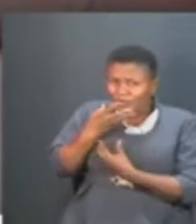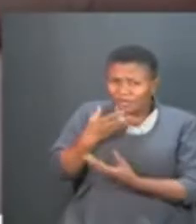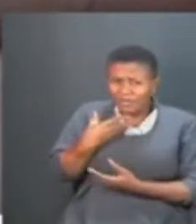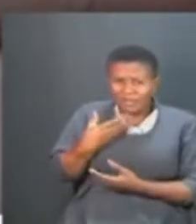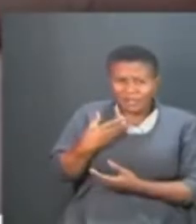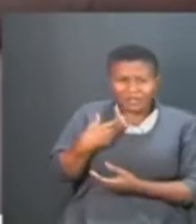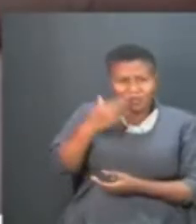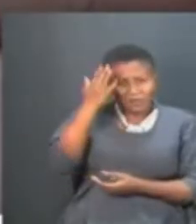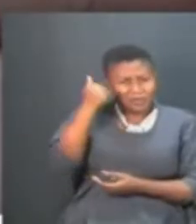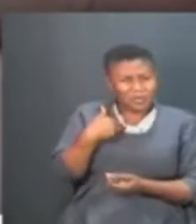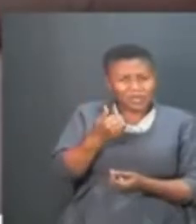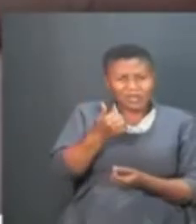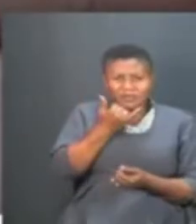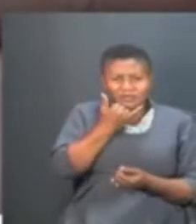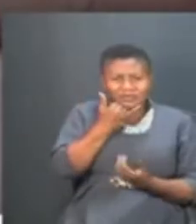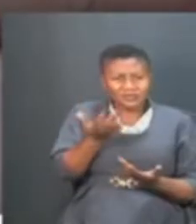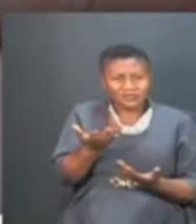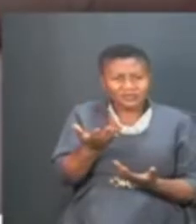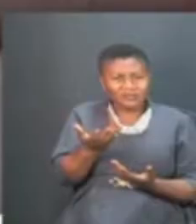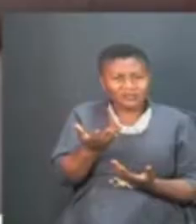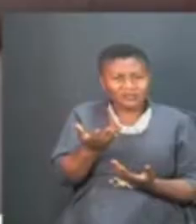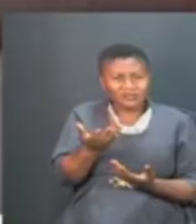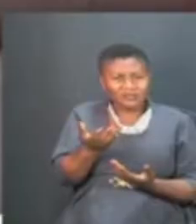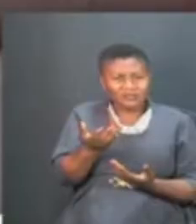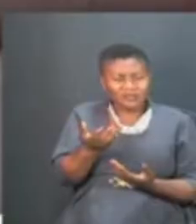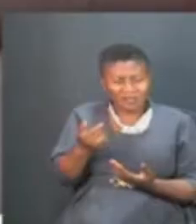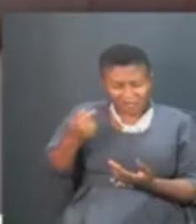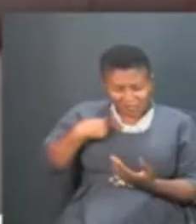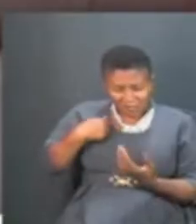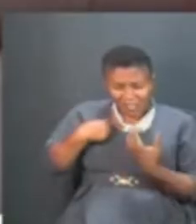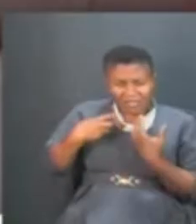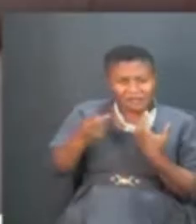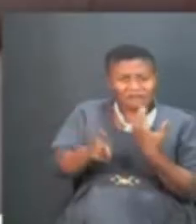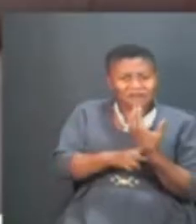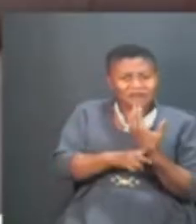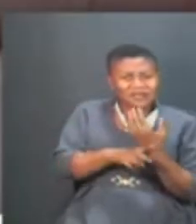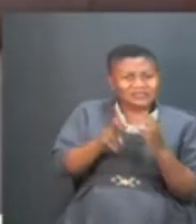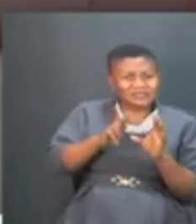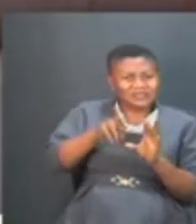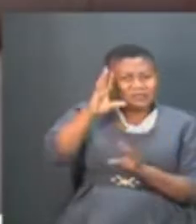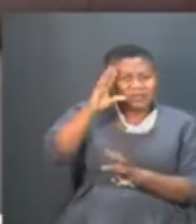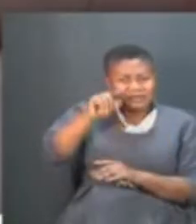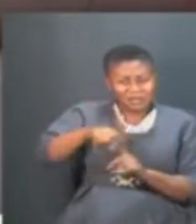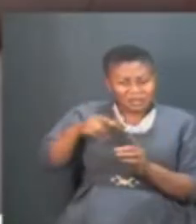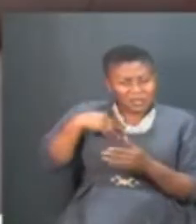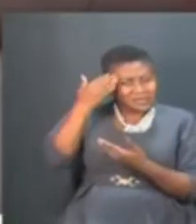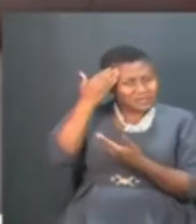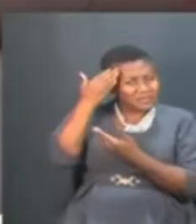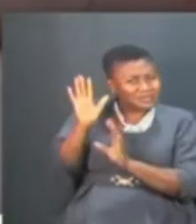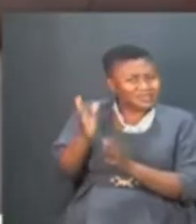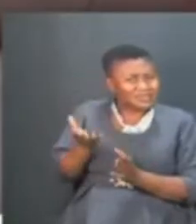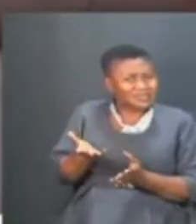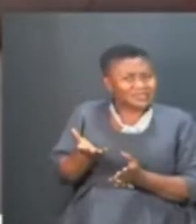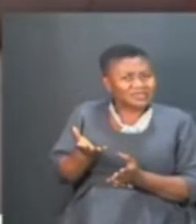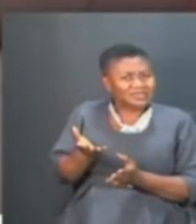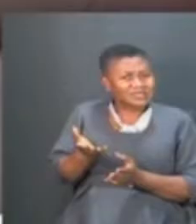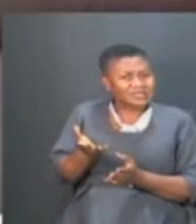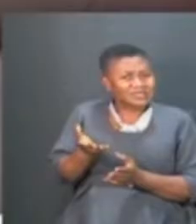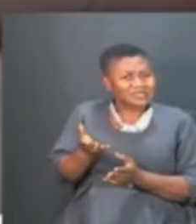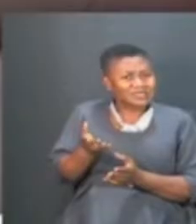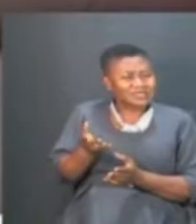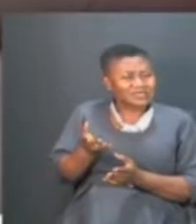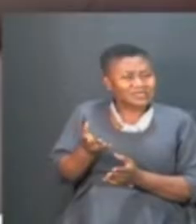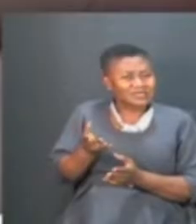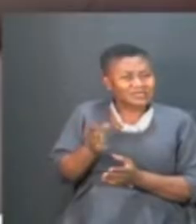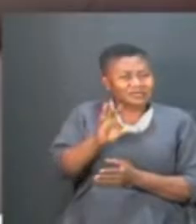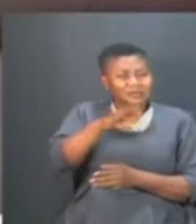you? Speaker, can you imagine as a vice chairman, I am not aware the business will be taken on Friday. I advise you as the whips